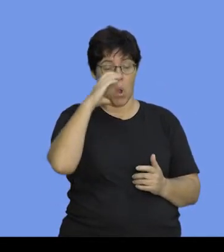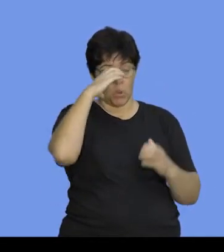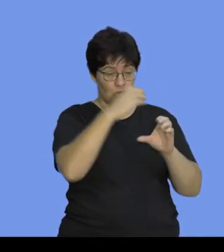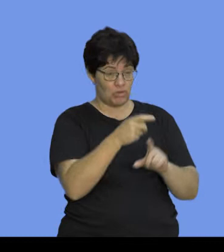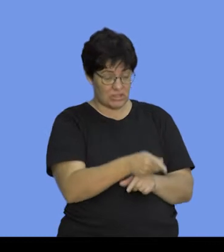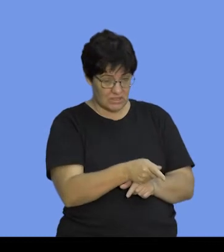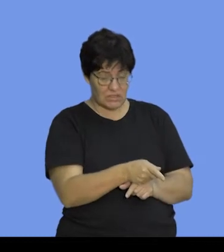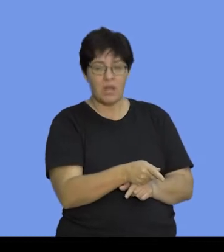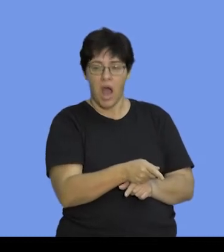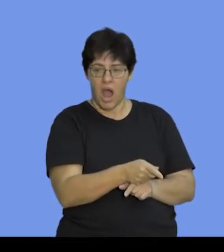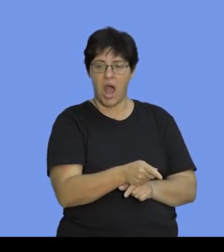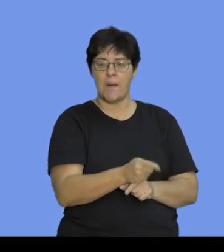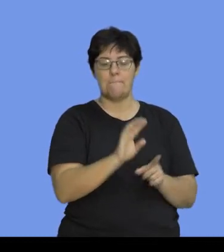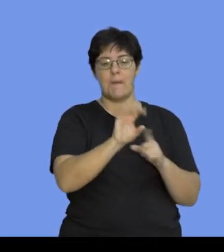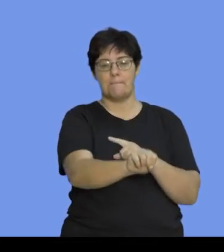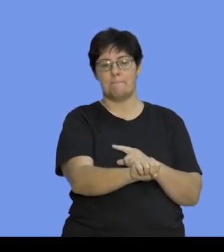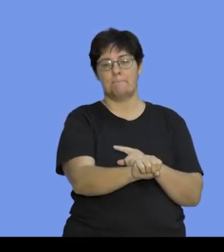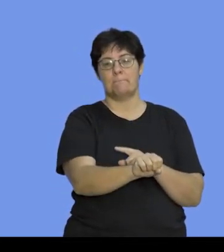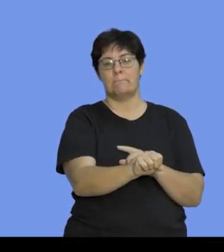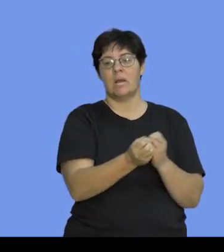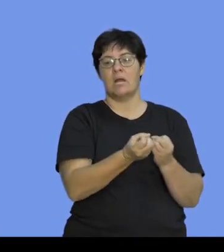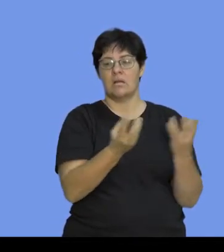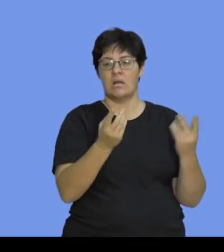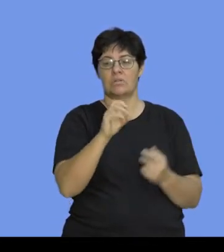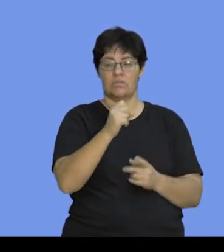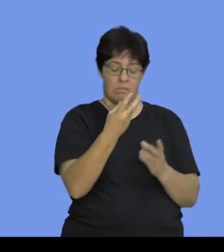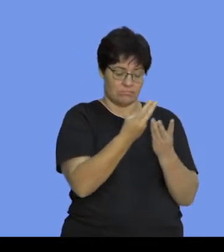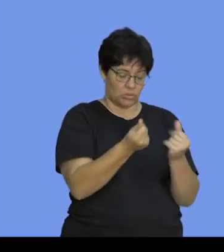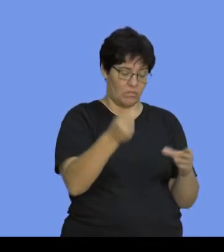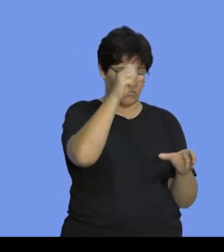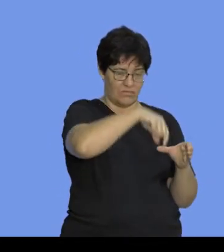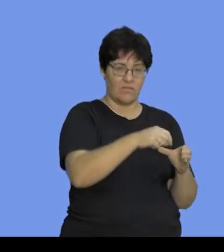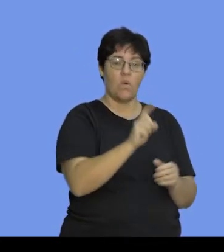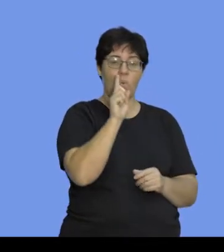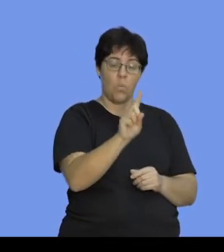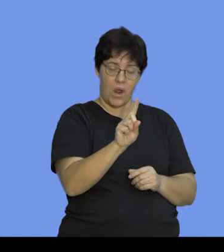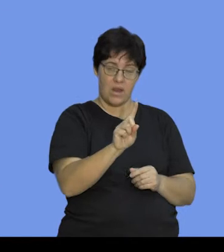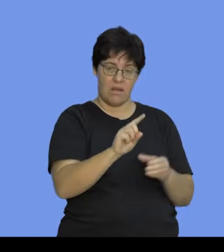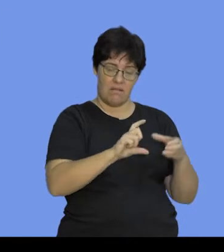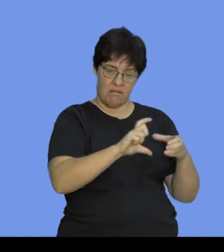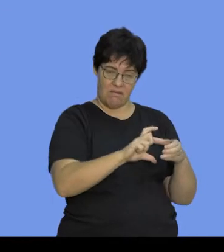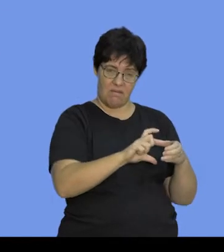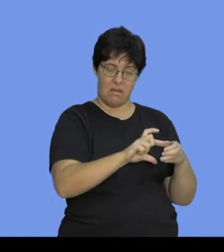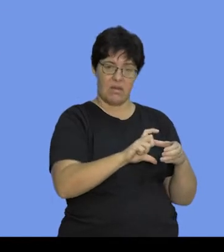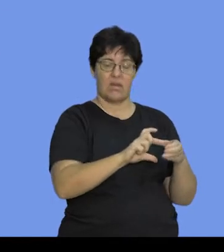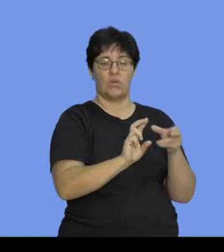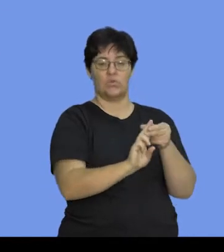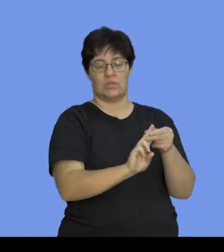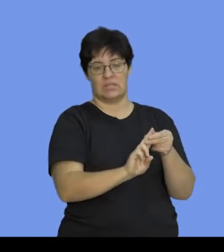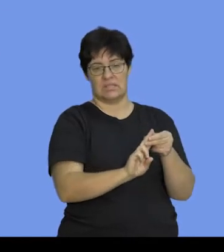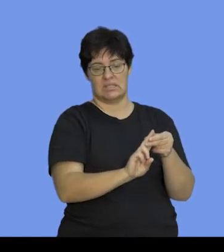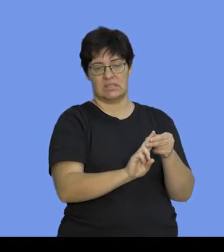actually it's an indication of the quantity of solute dissolved per unit volume of solution. Let's look